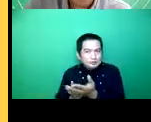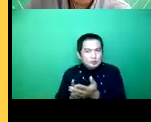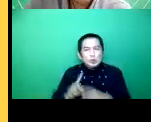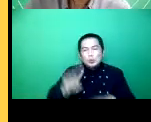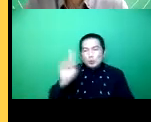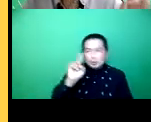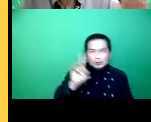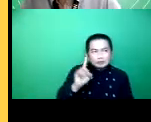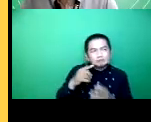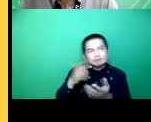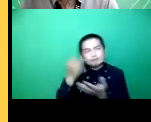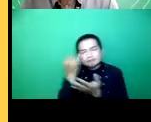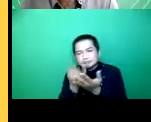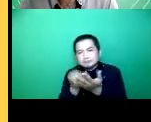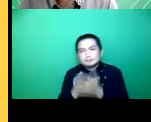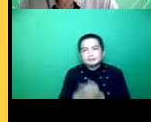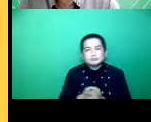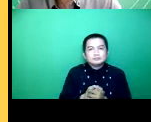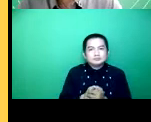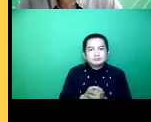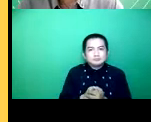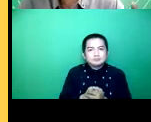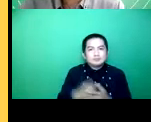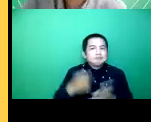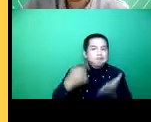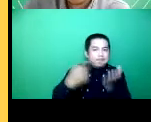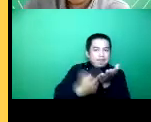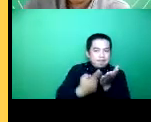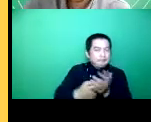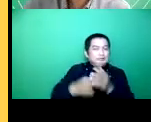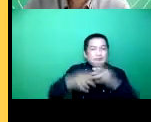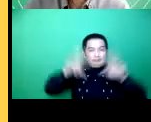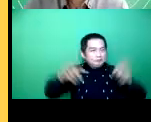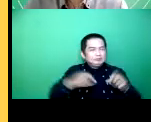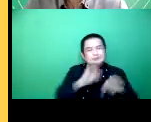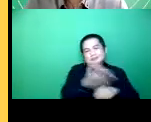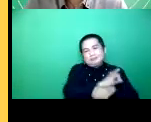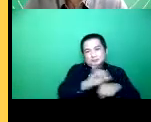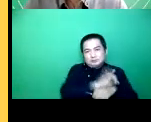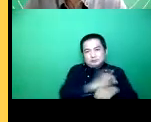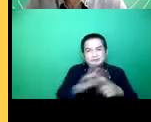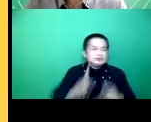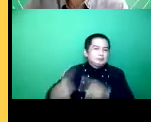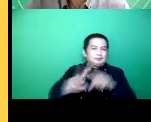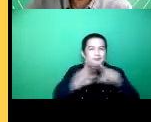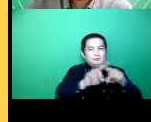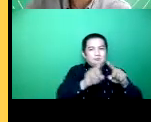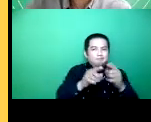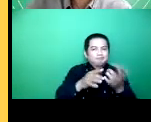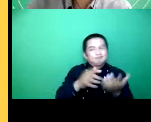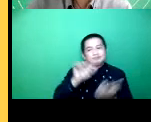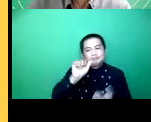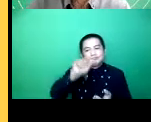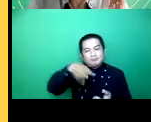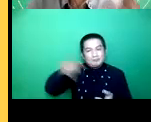make. So throughout this presentation, we're going to talk about different industries which it applies to, different applications that you